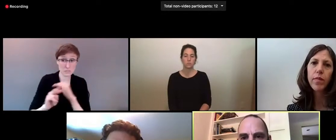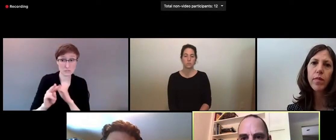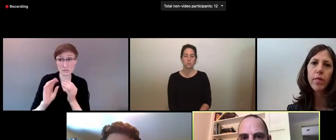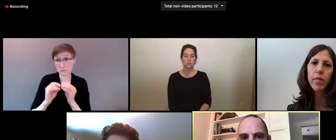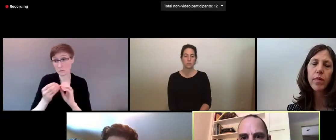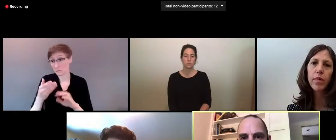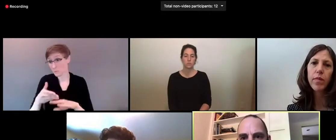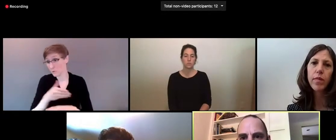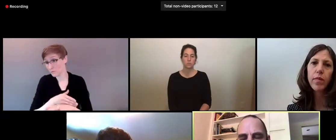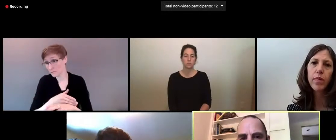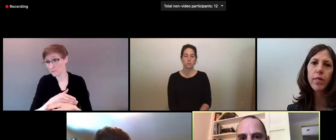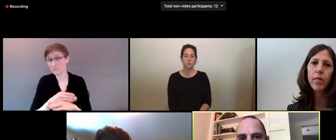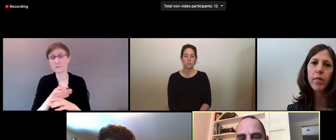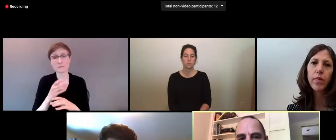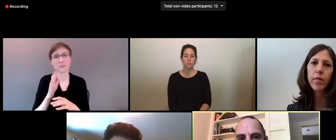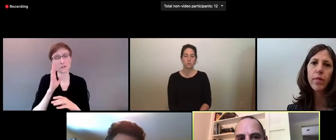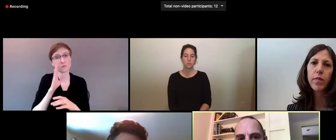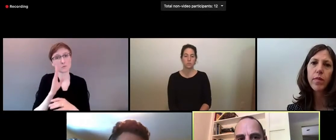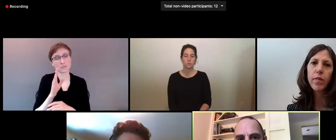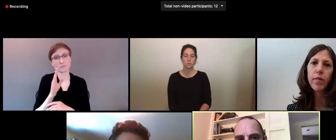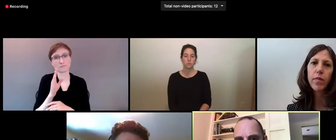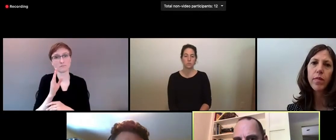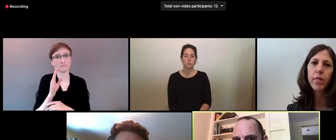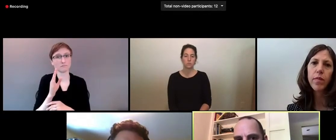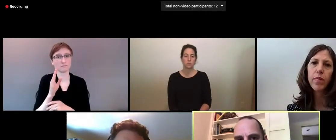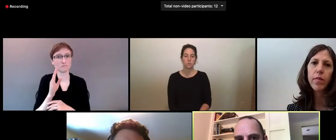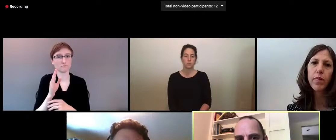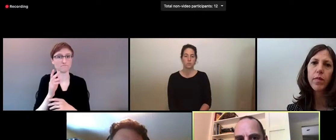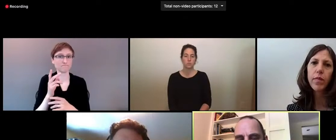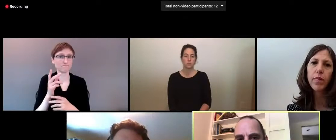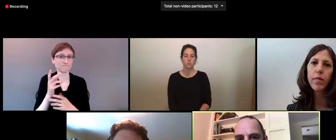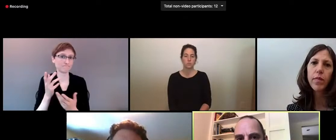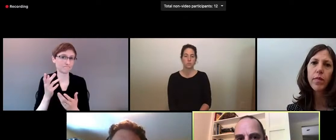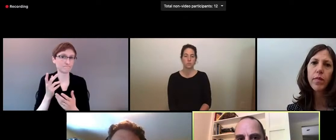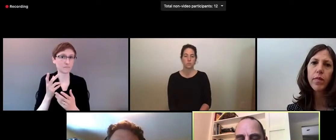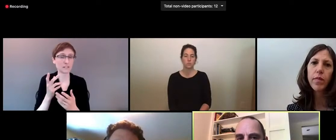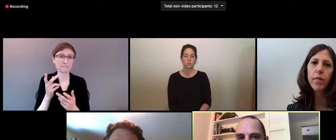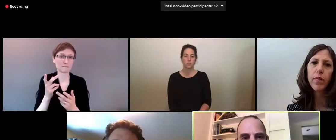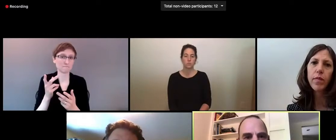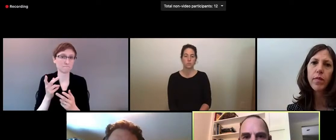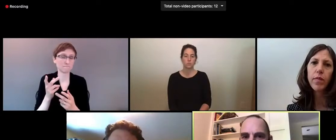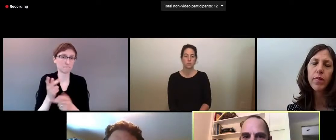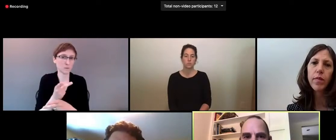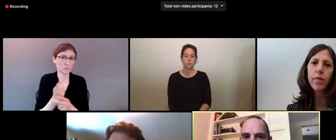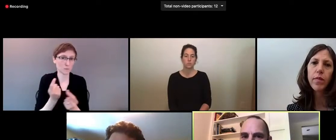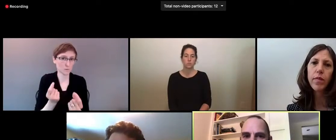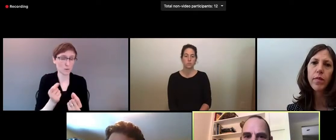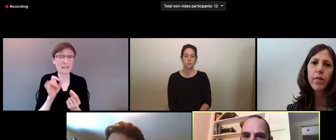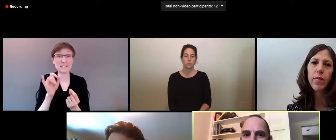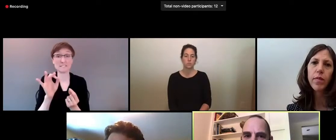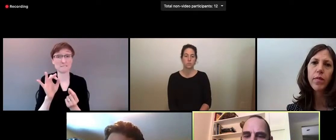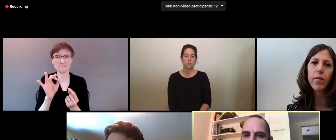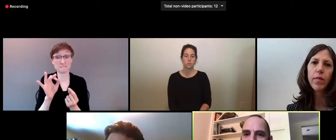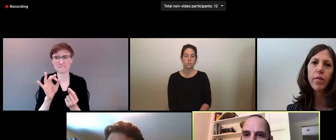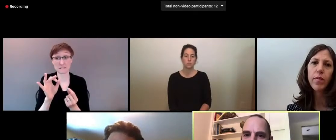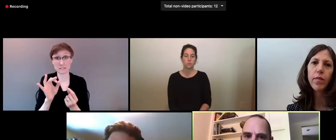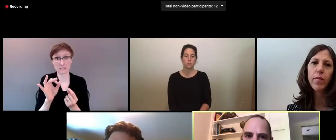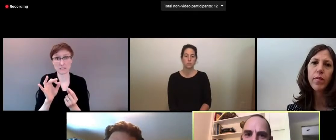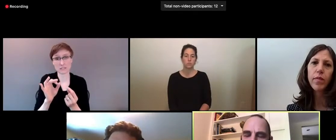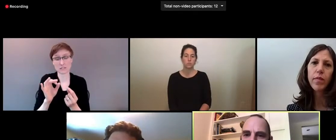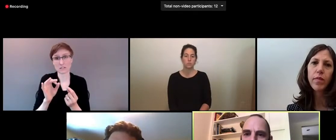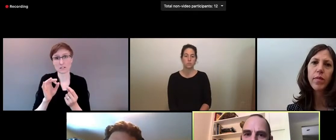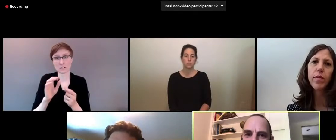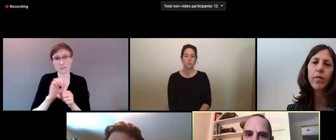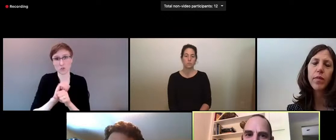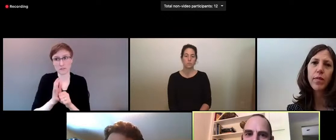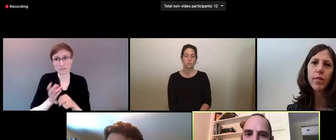serious discussions about having to tighten up the control measures again. And it's just because we can't change the course